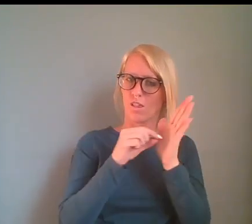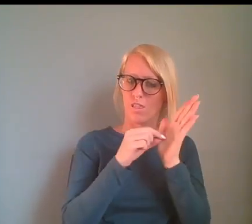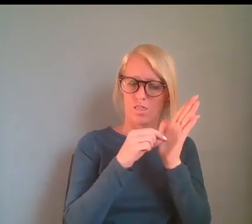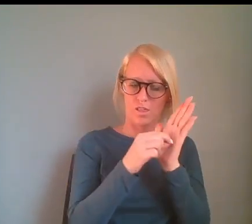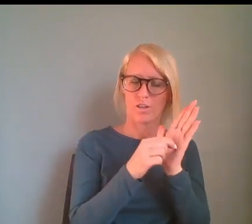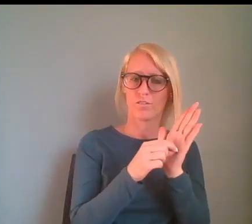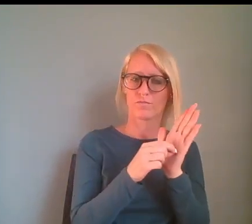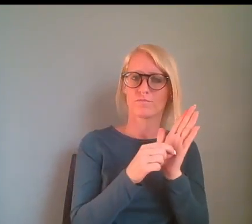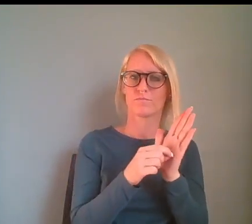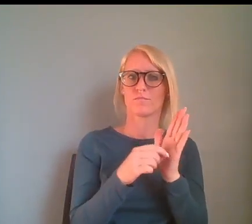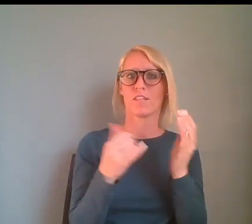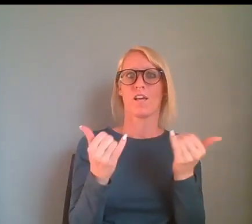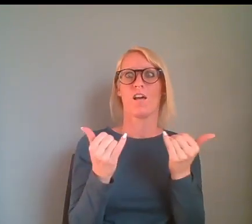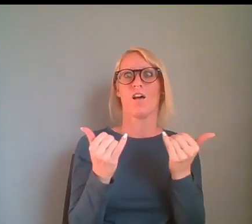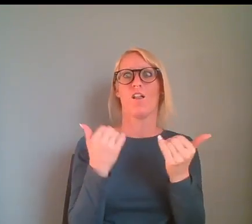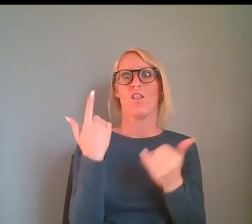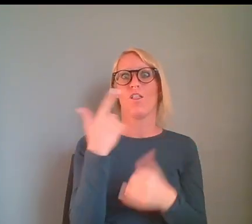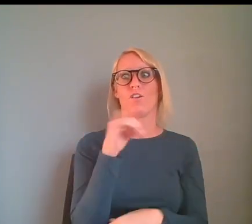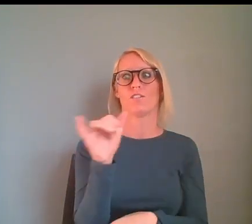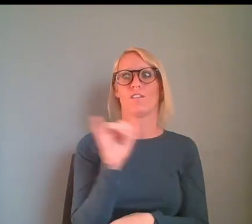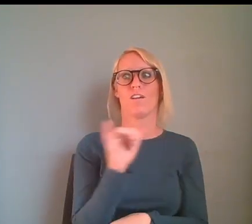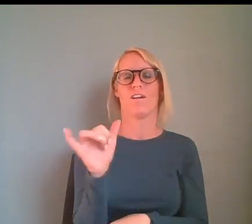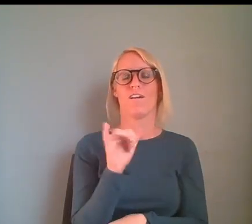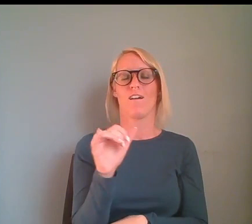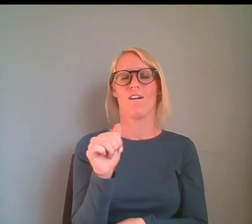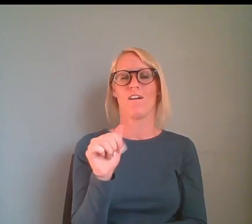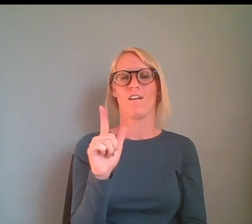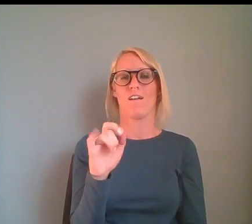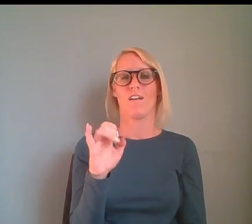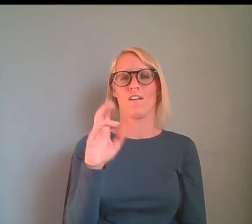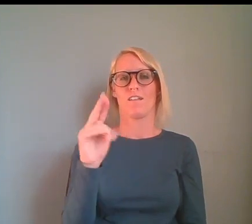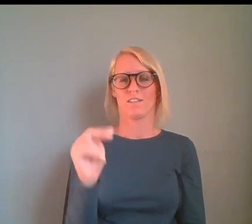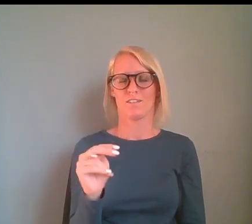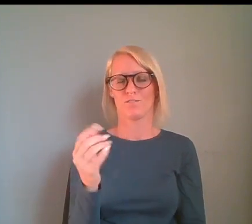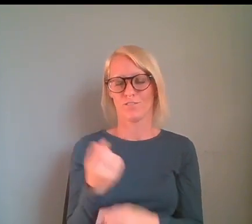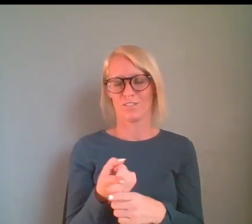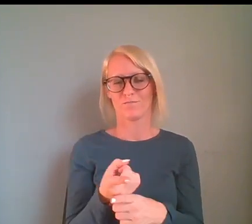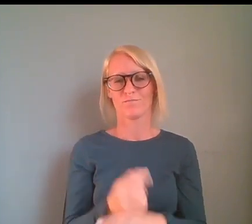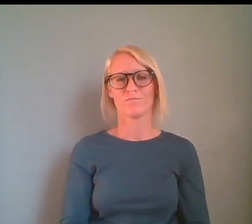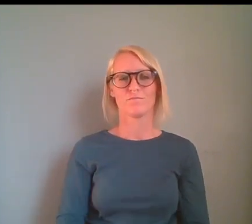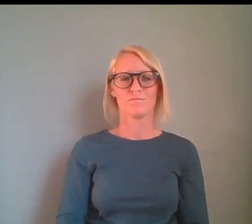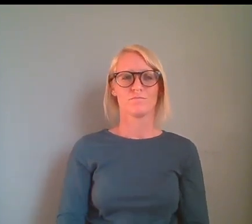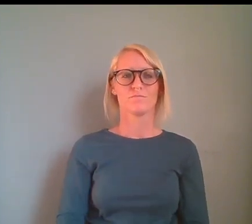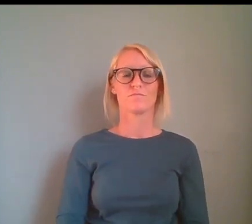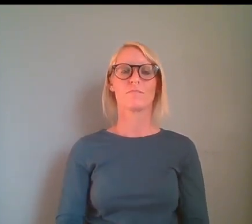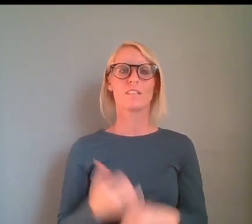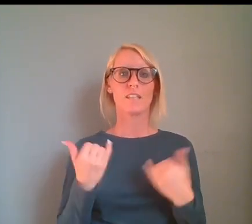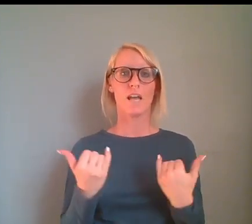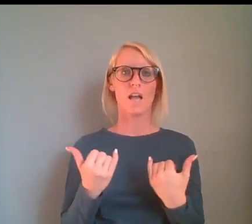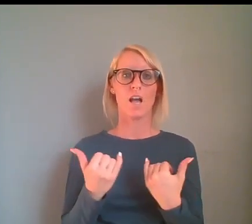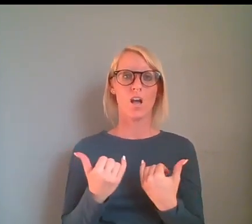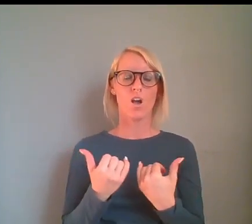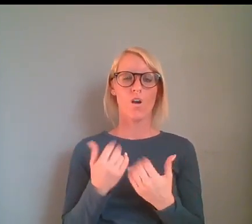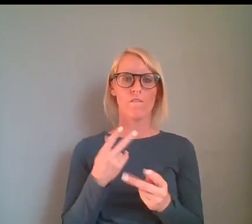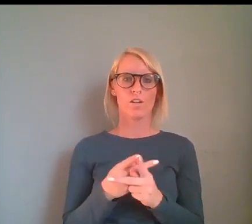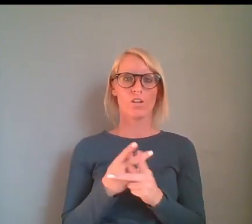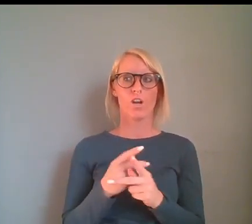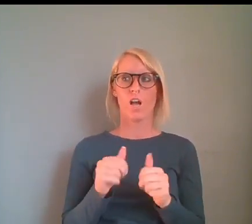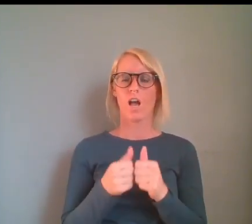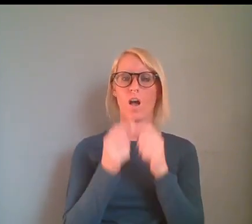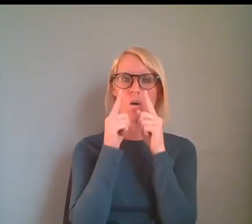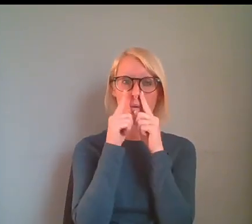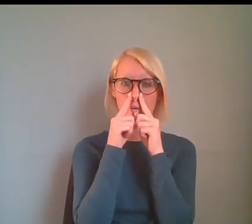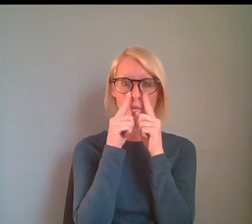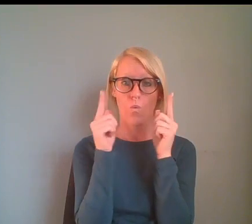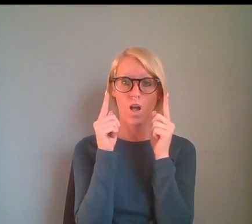It really looks like an alien, doesn't it? Okay, so then we need to find out how wide our noses are, and noses are